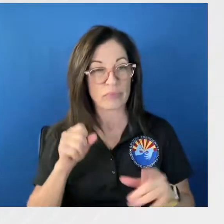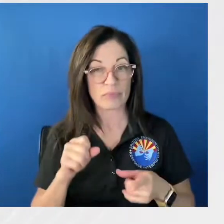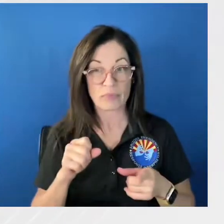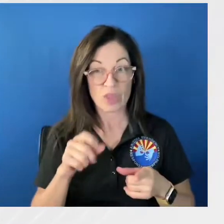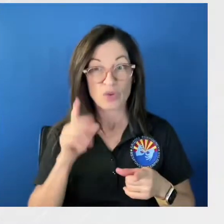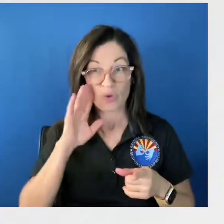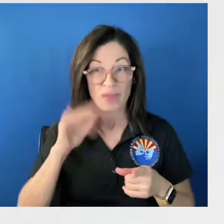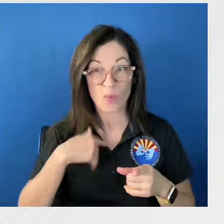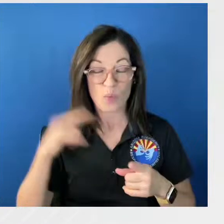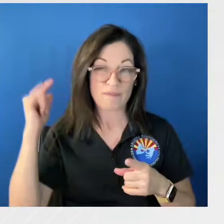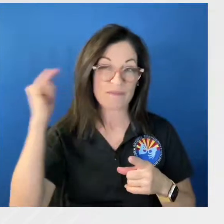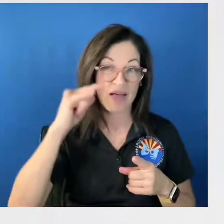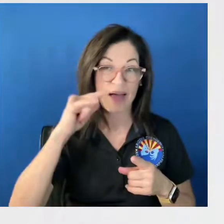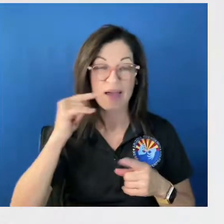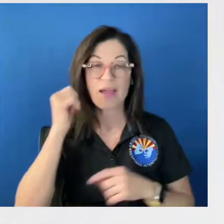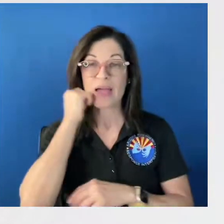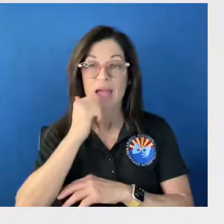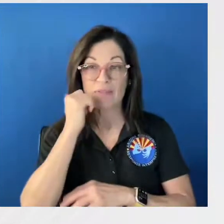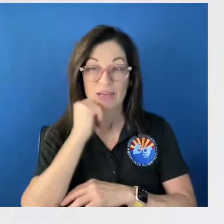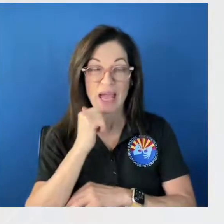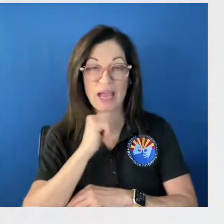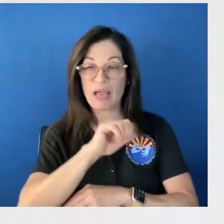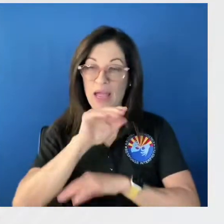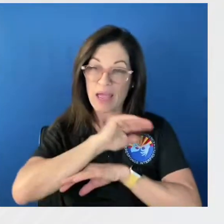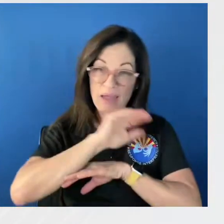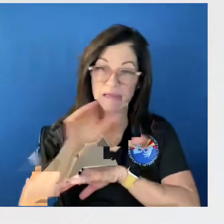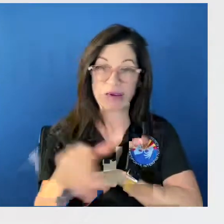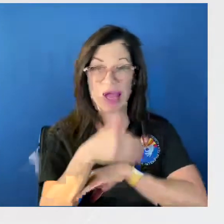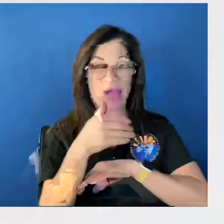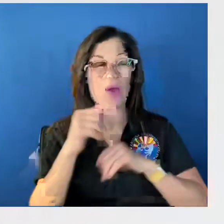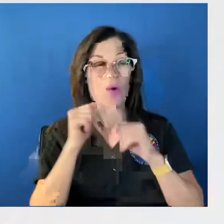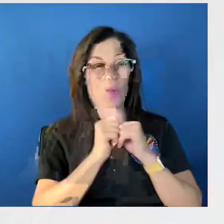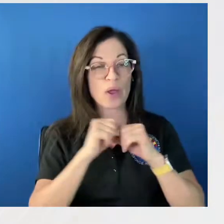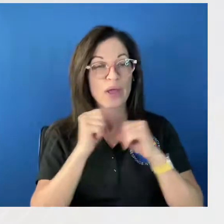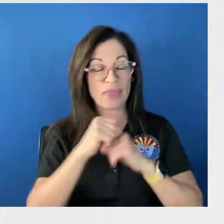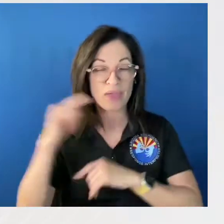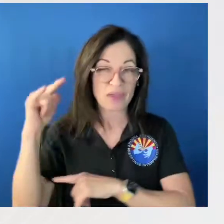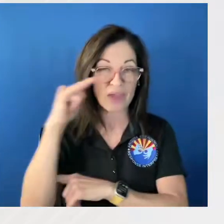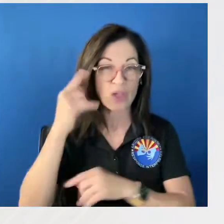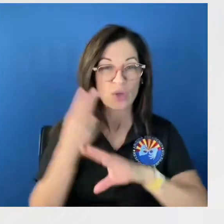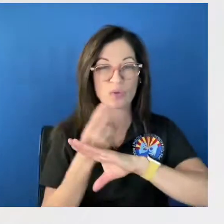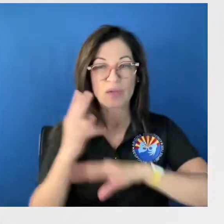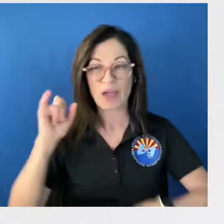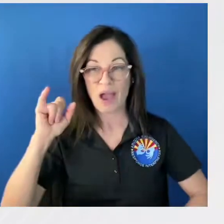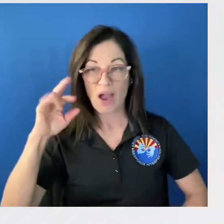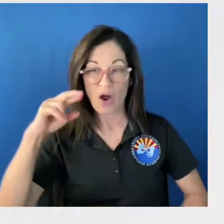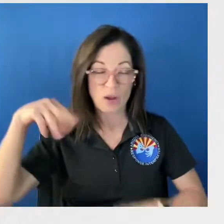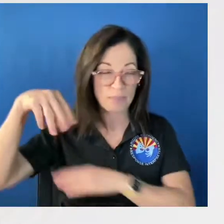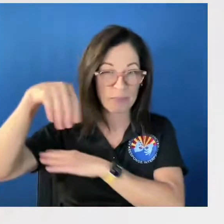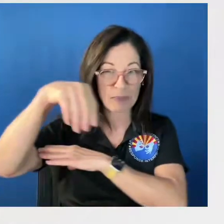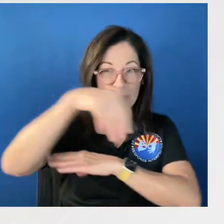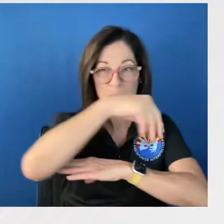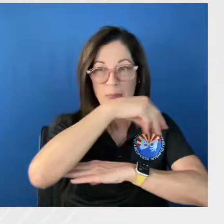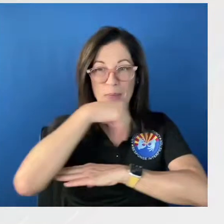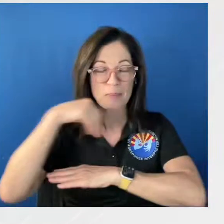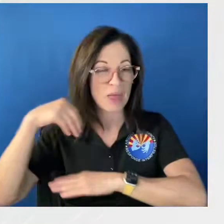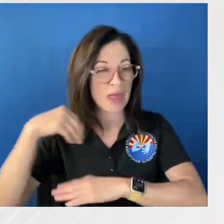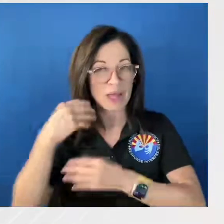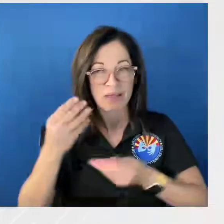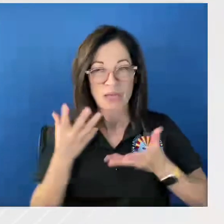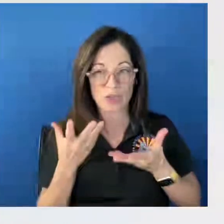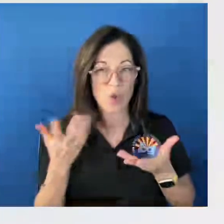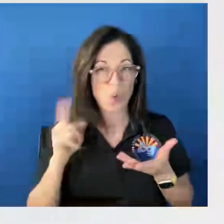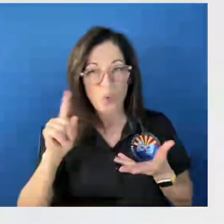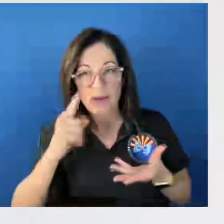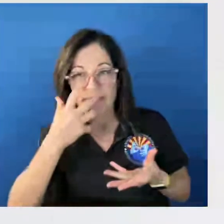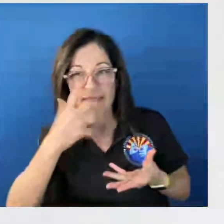day and every night with an IR platform that sees down from space. We have every tool that is available to us at our discretion. So if we ask for it, we're getting